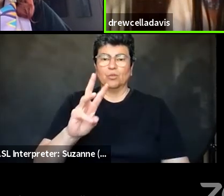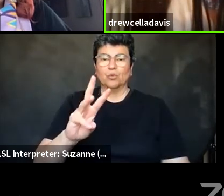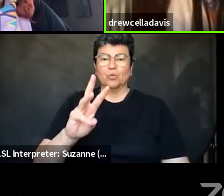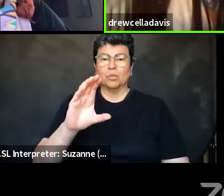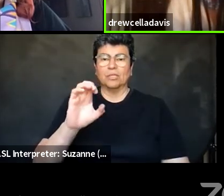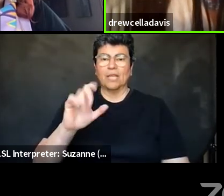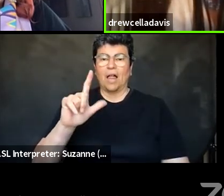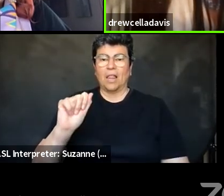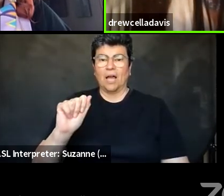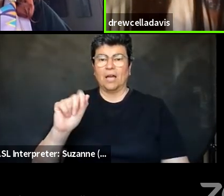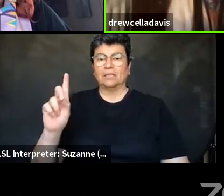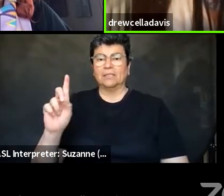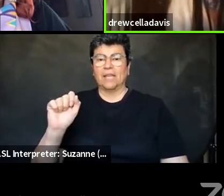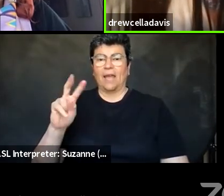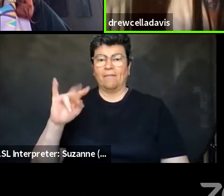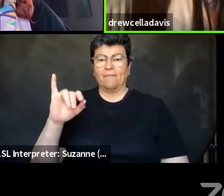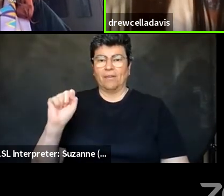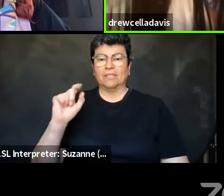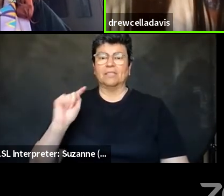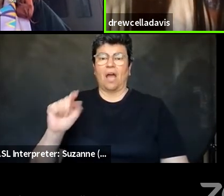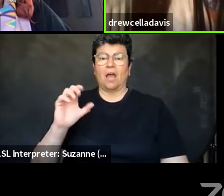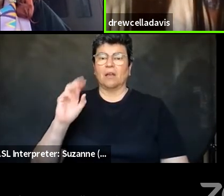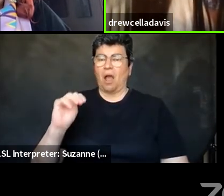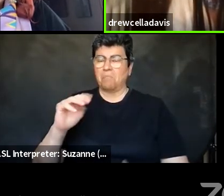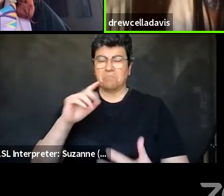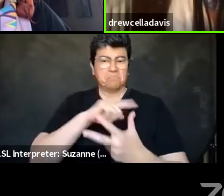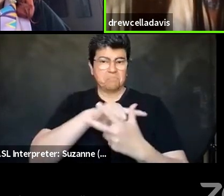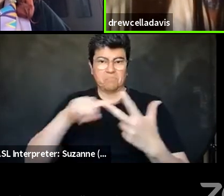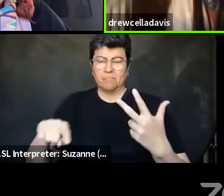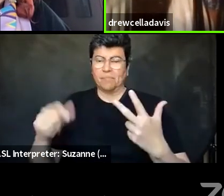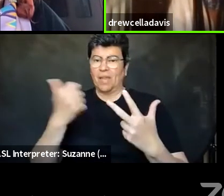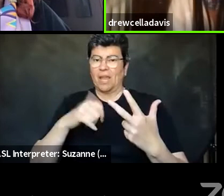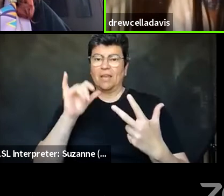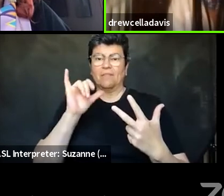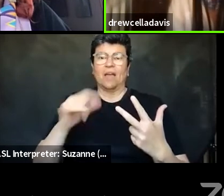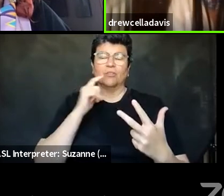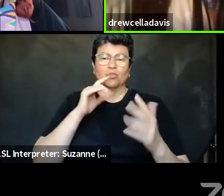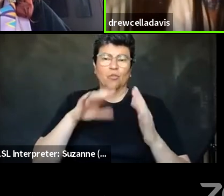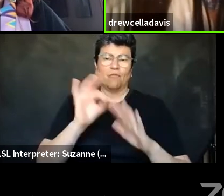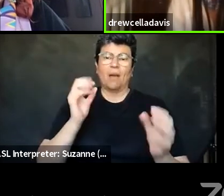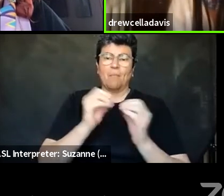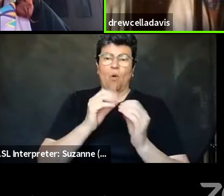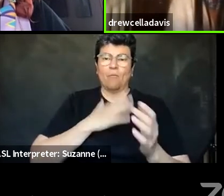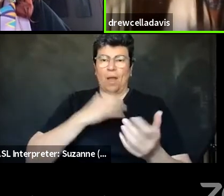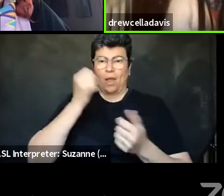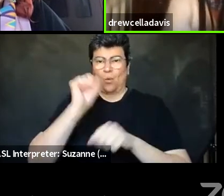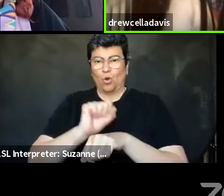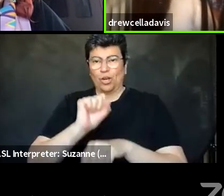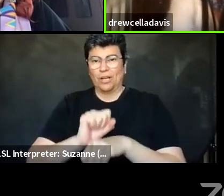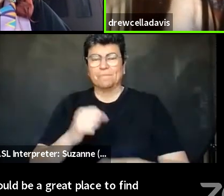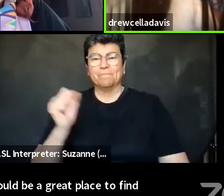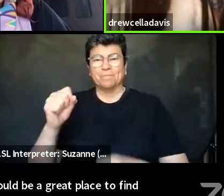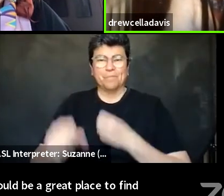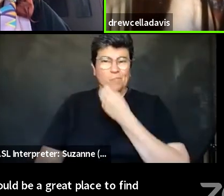drusella.davis.com. So any of those places would be a great place to find more of my work.